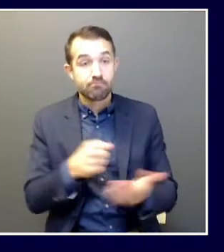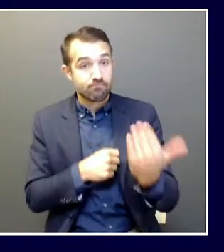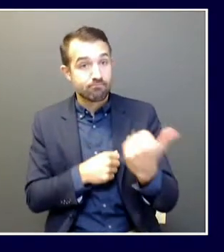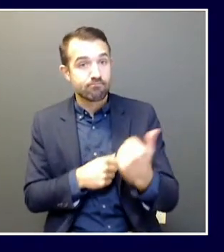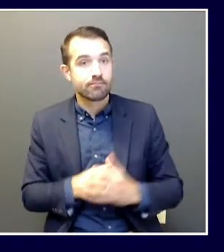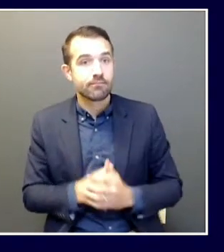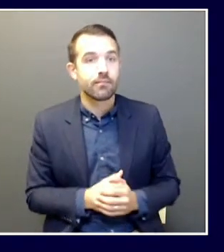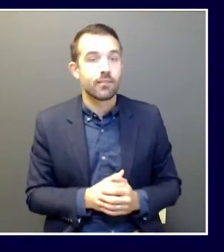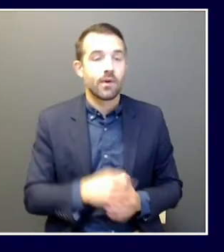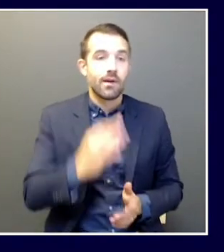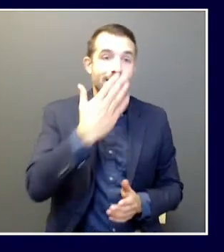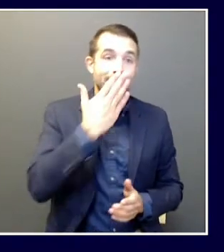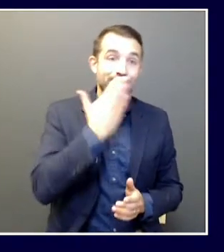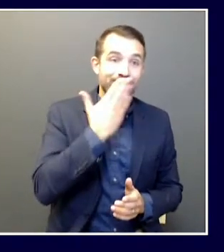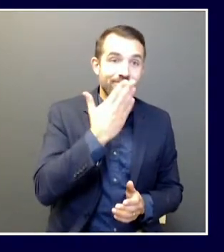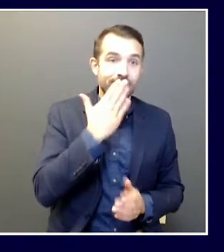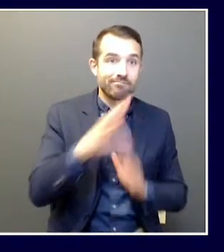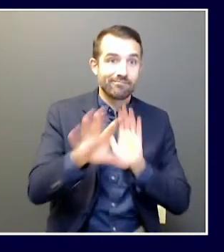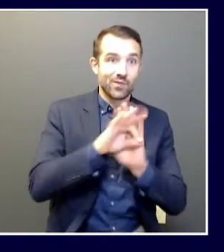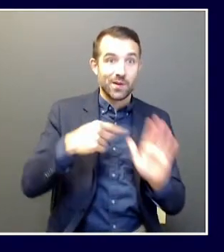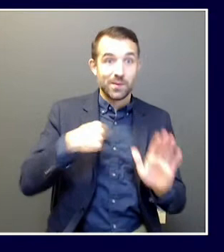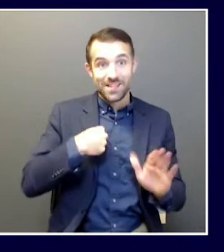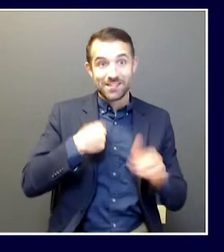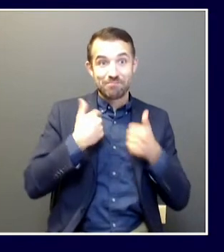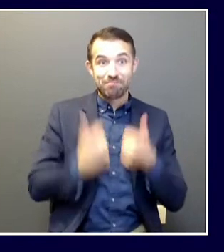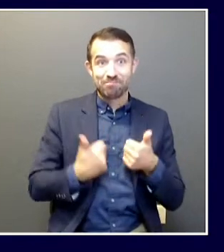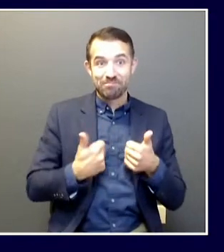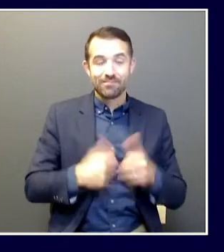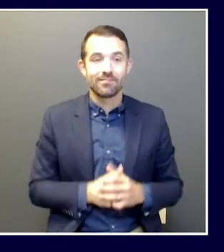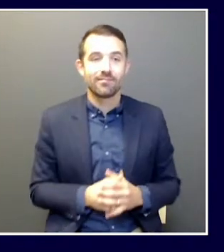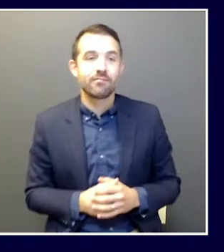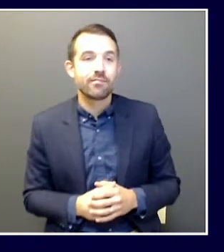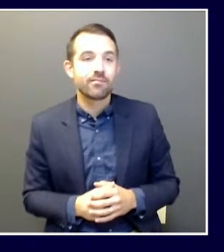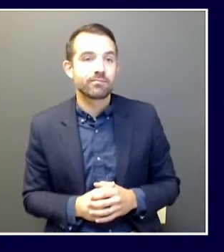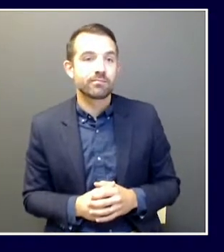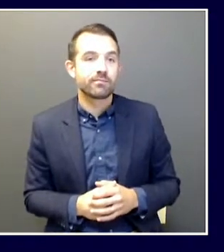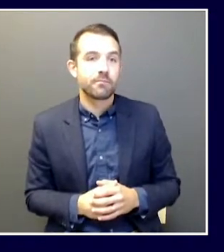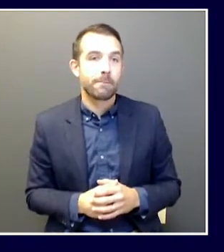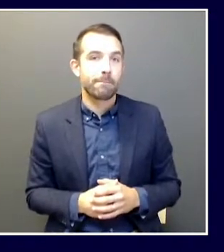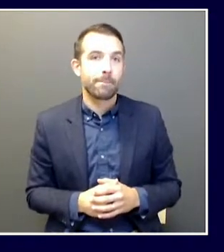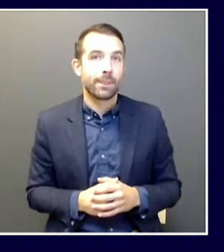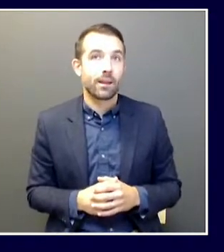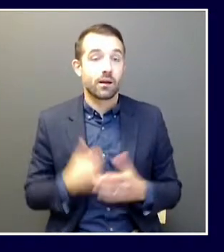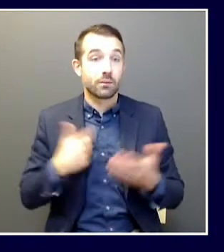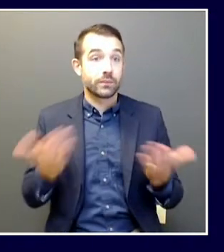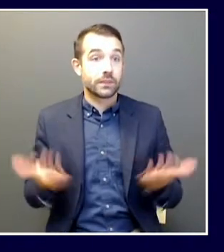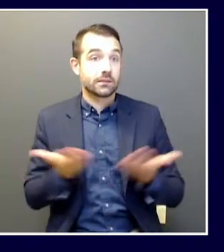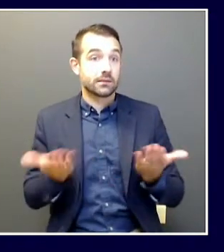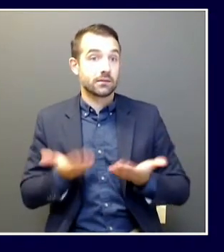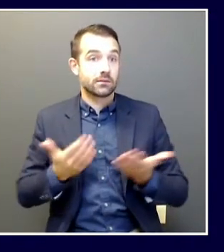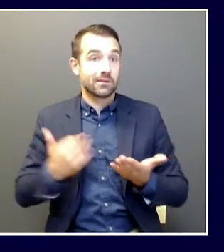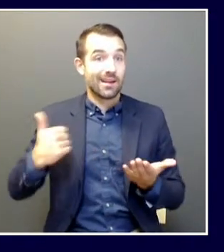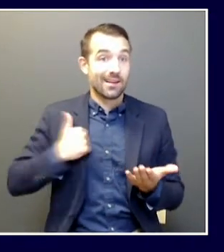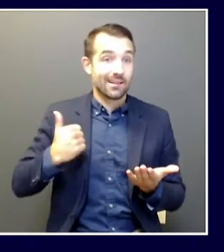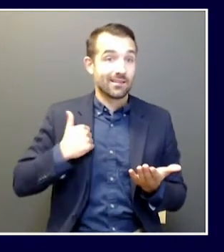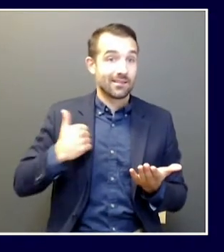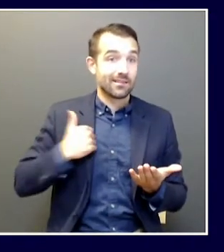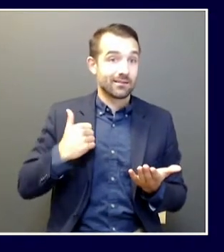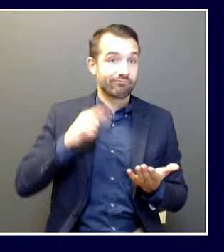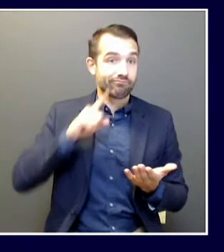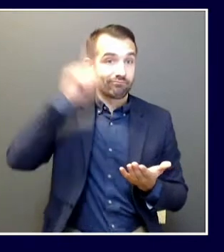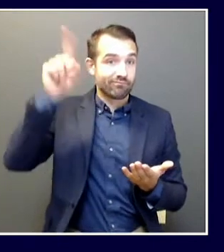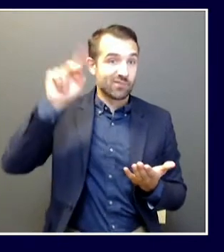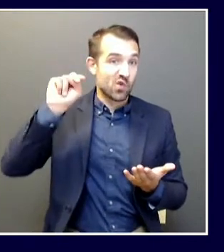taking my question. I am across the border here in Woodstock, New Brunswick, and I was really curious to know, with